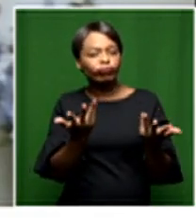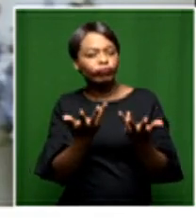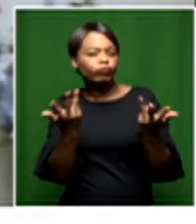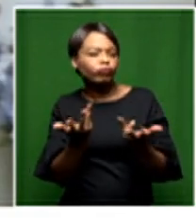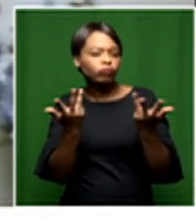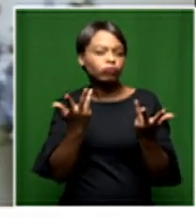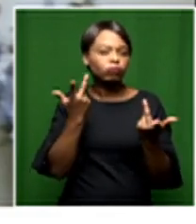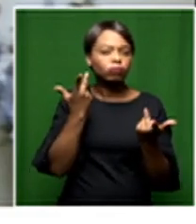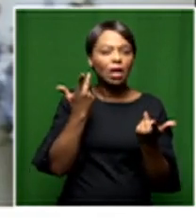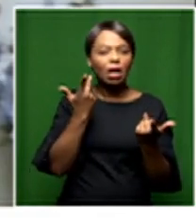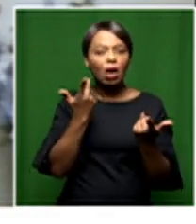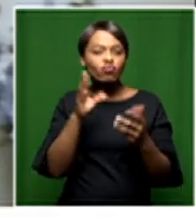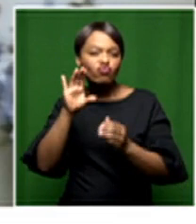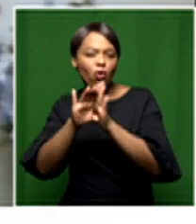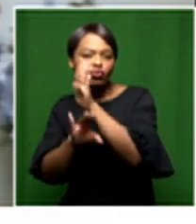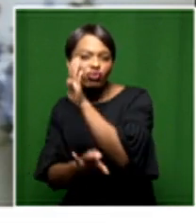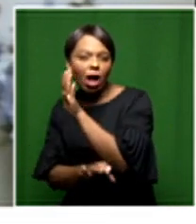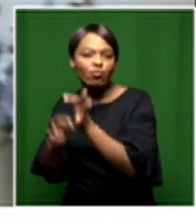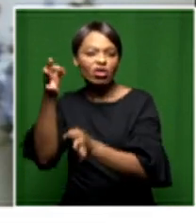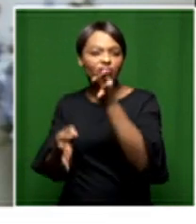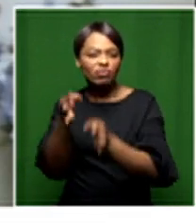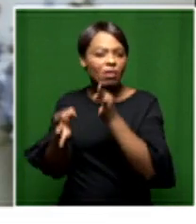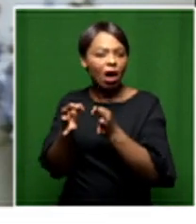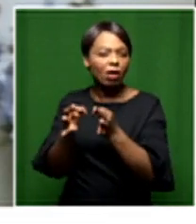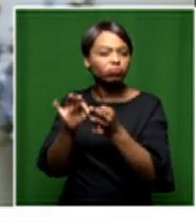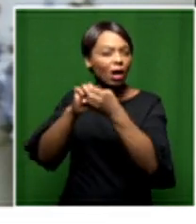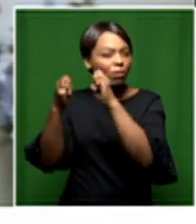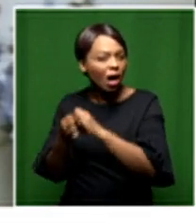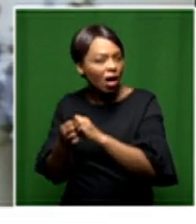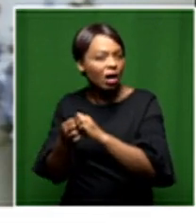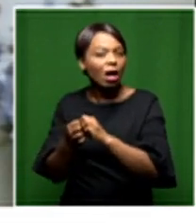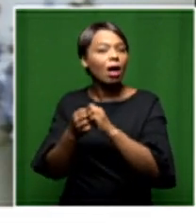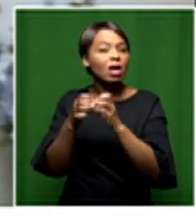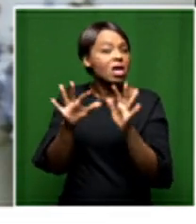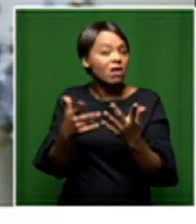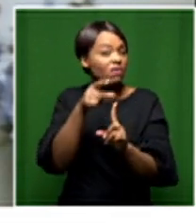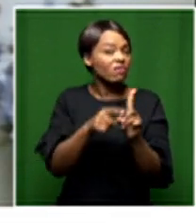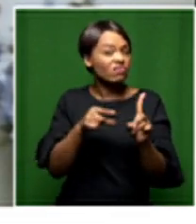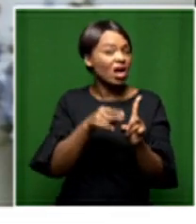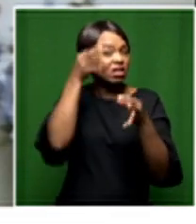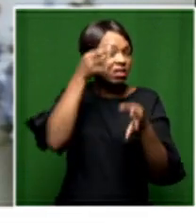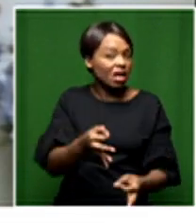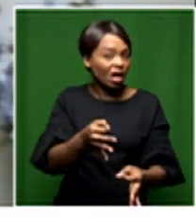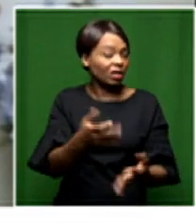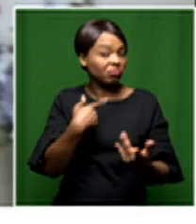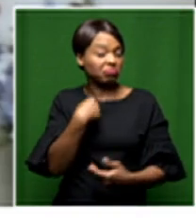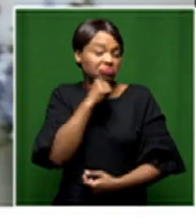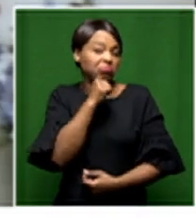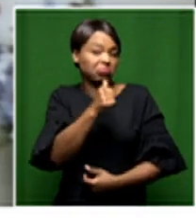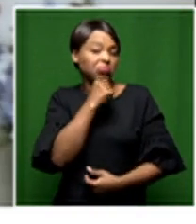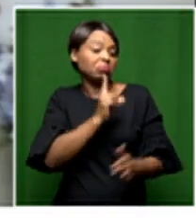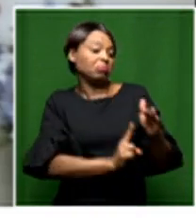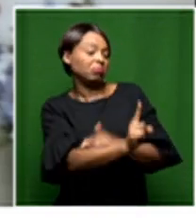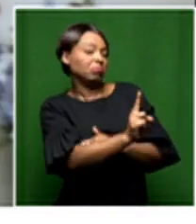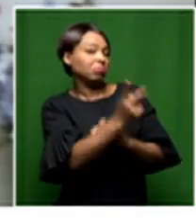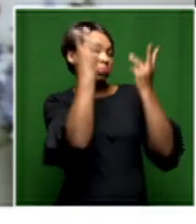may be a constitutional, political crisis, when if he decides now he goes for the constitutional court, he defies